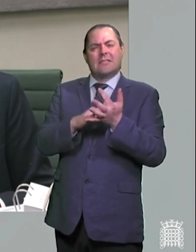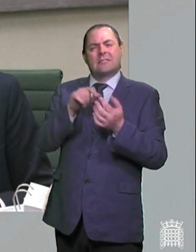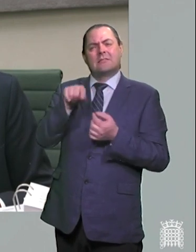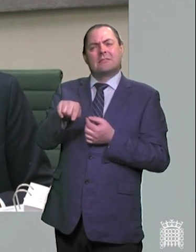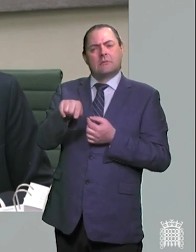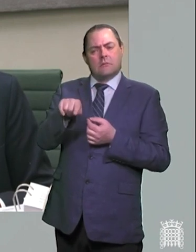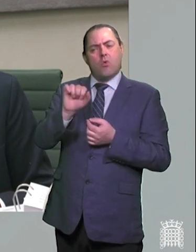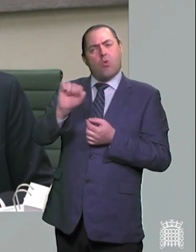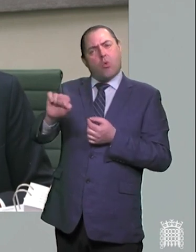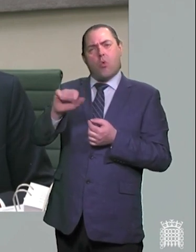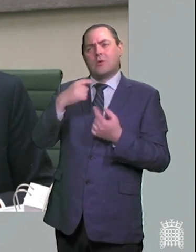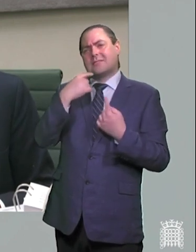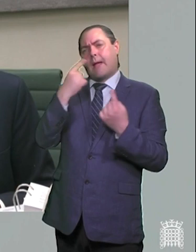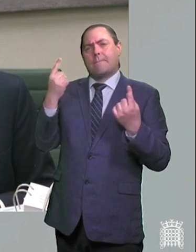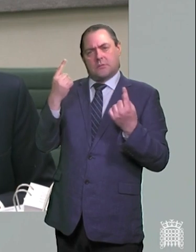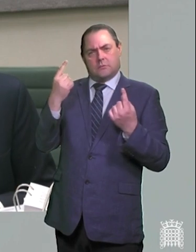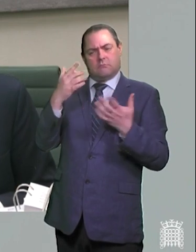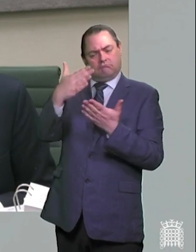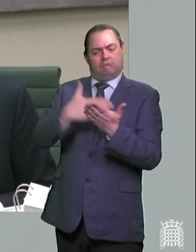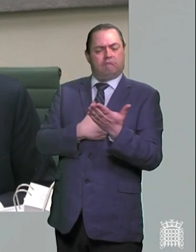statement of evidence, where she